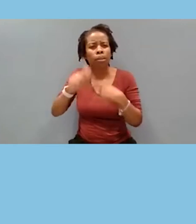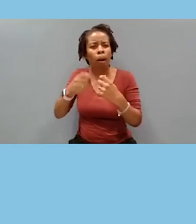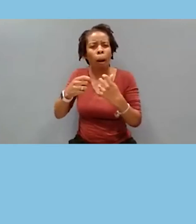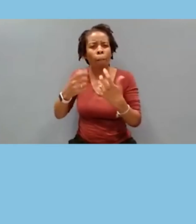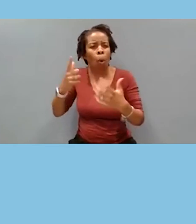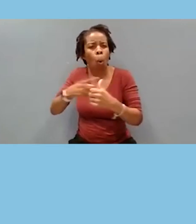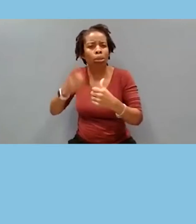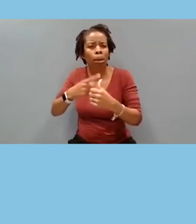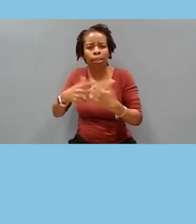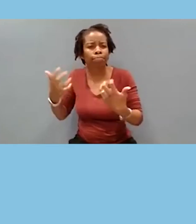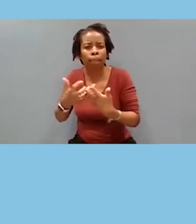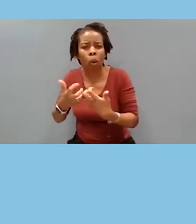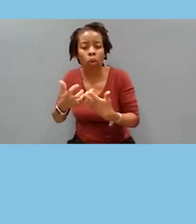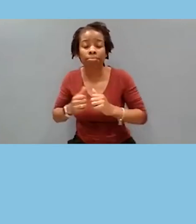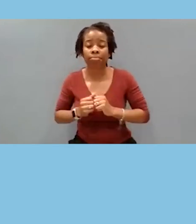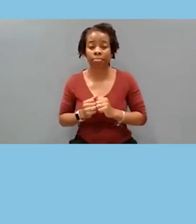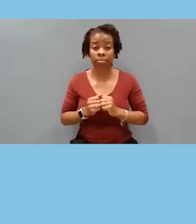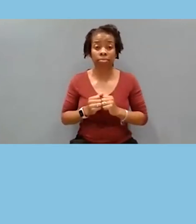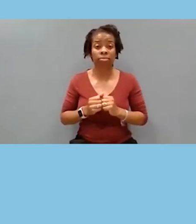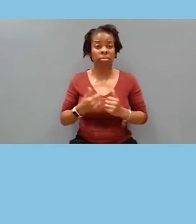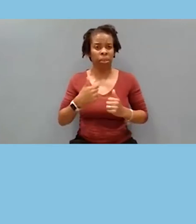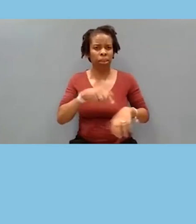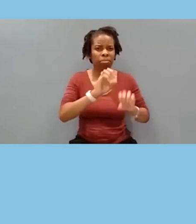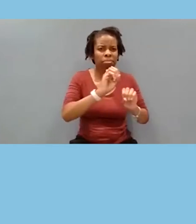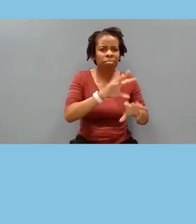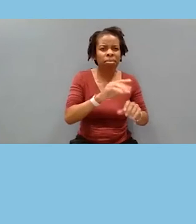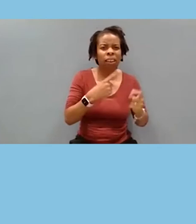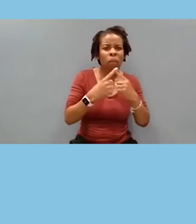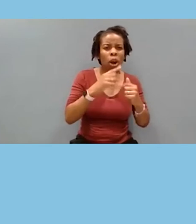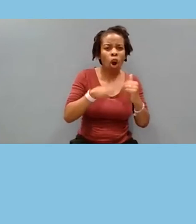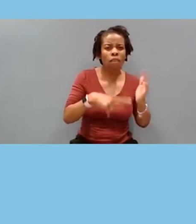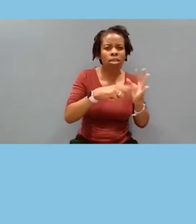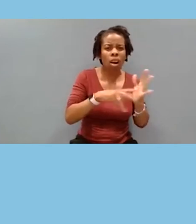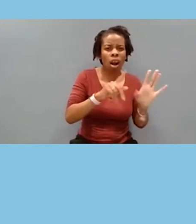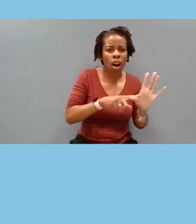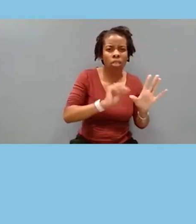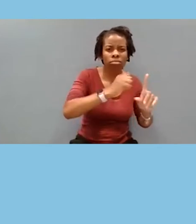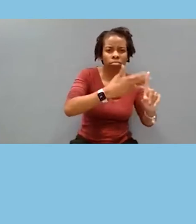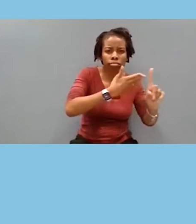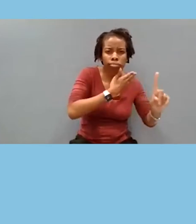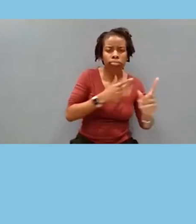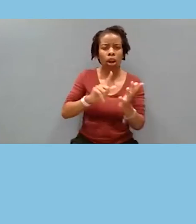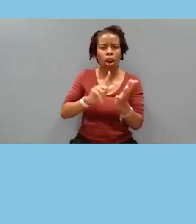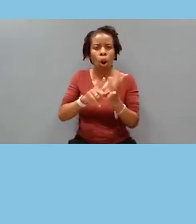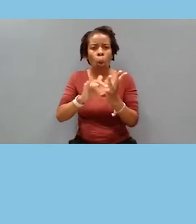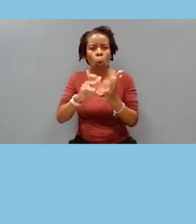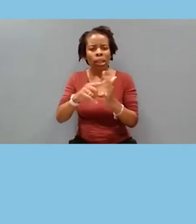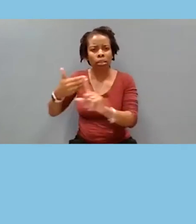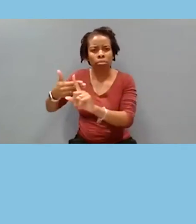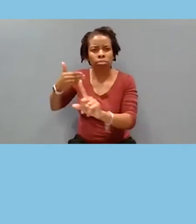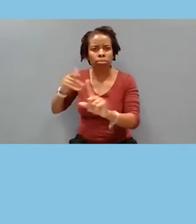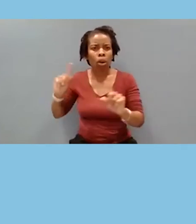already, I hope, be clear, these bios are more than enough in themselves to explain why Tanya and Louise are our guests